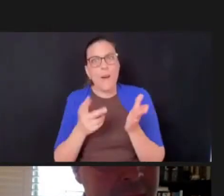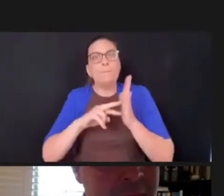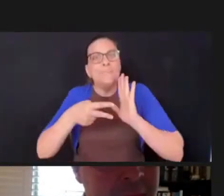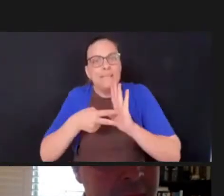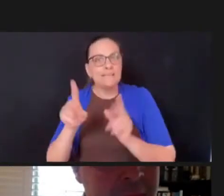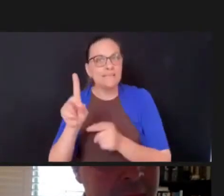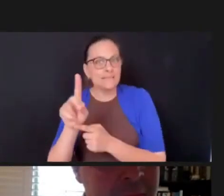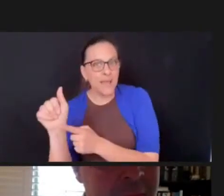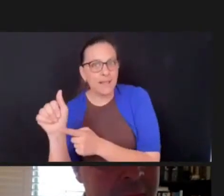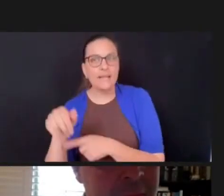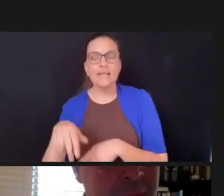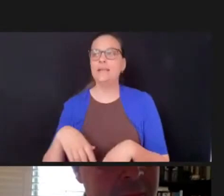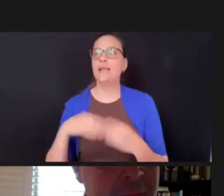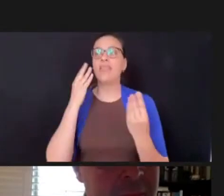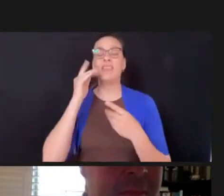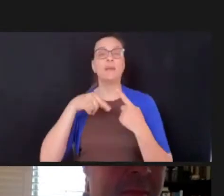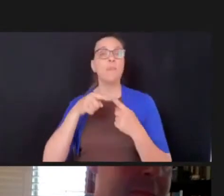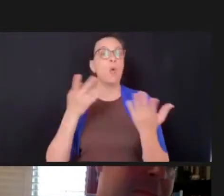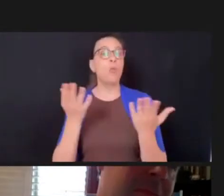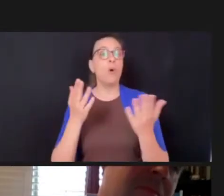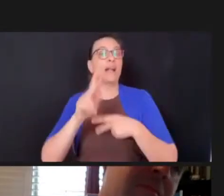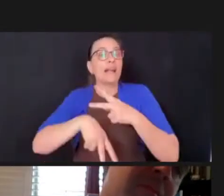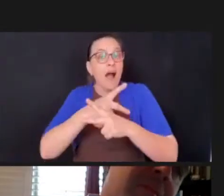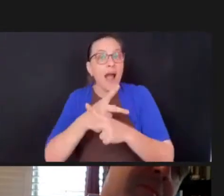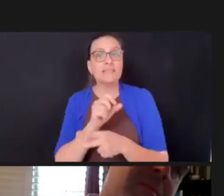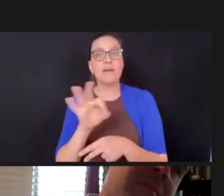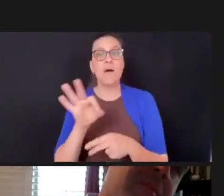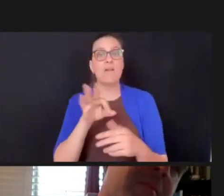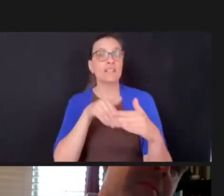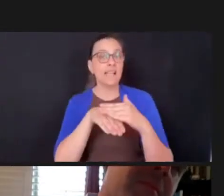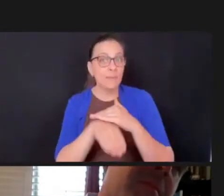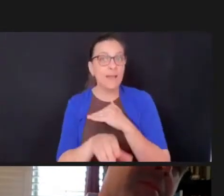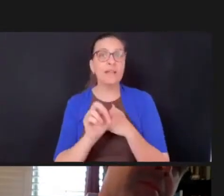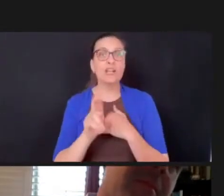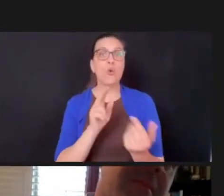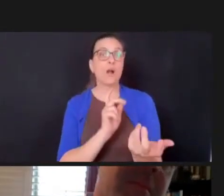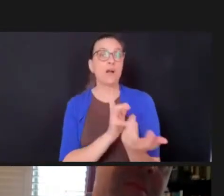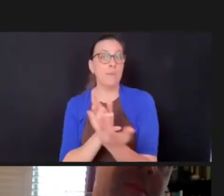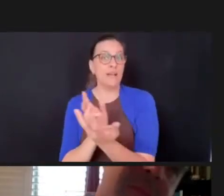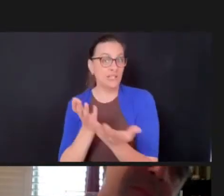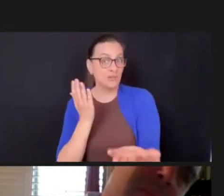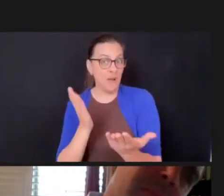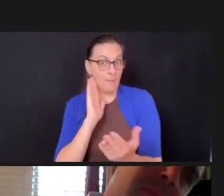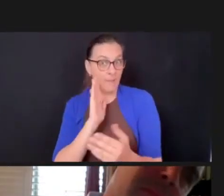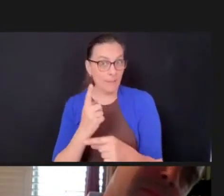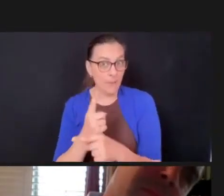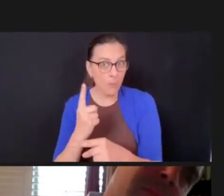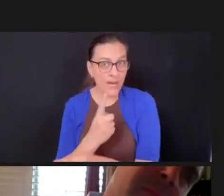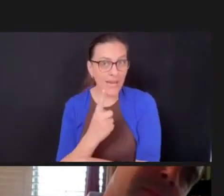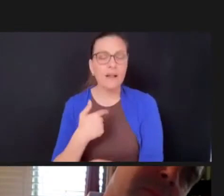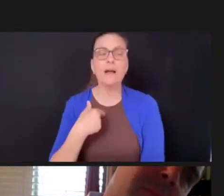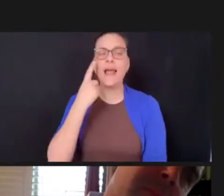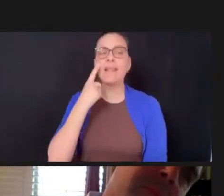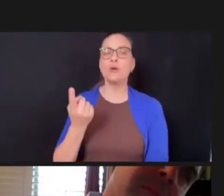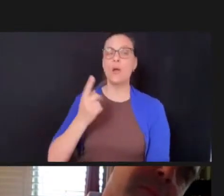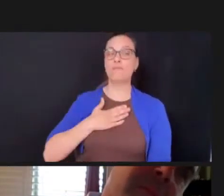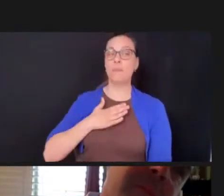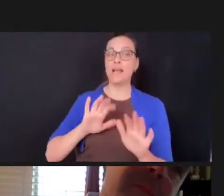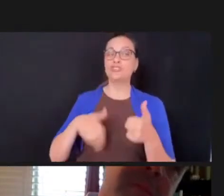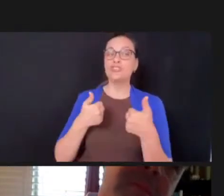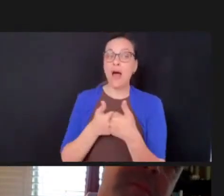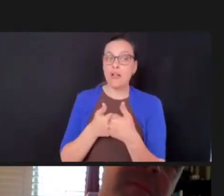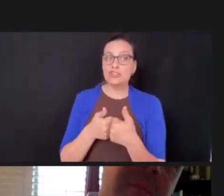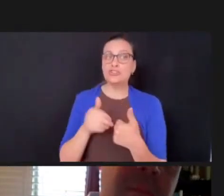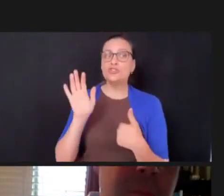what kinds of accessibility or accommodations might even be appropriate. I think one of my challenges was, given the way